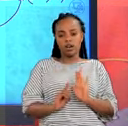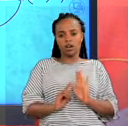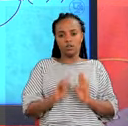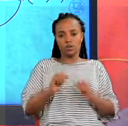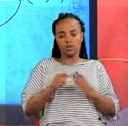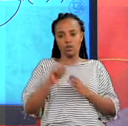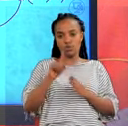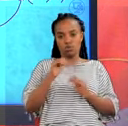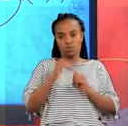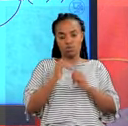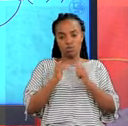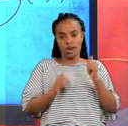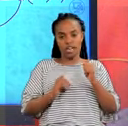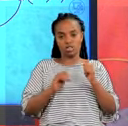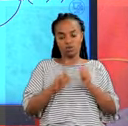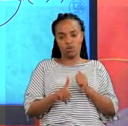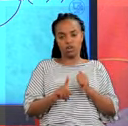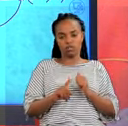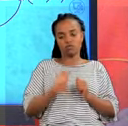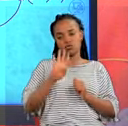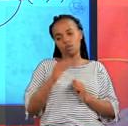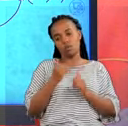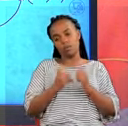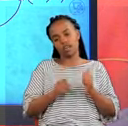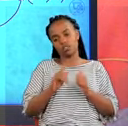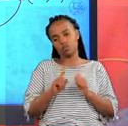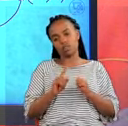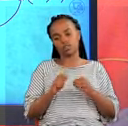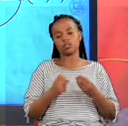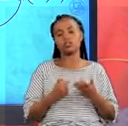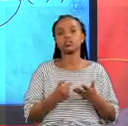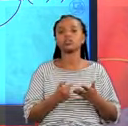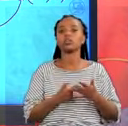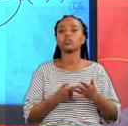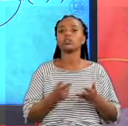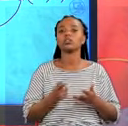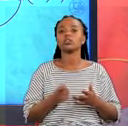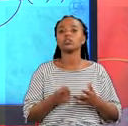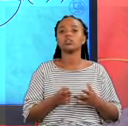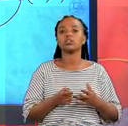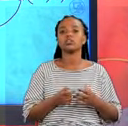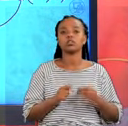subtract 1, 4 minus 1. This point is 4 minus 1. Thus it is